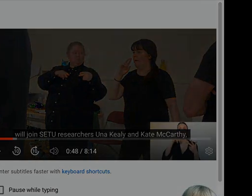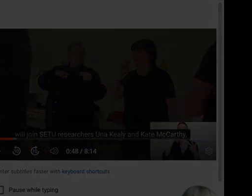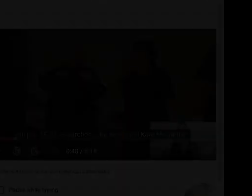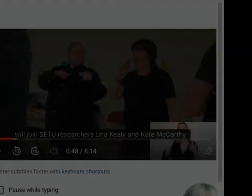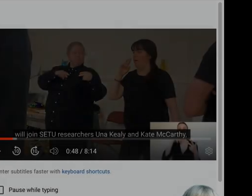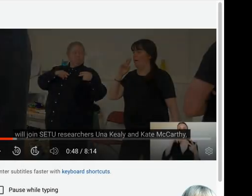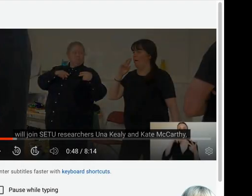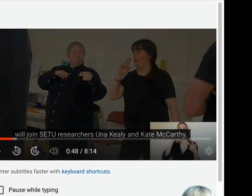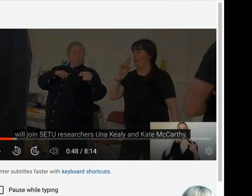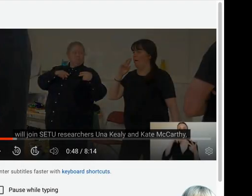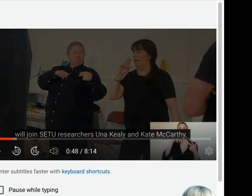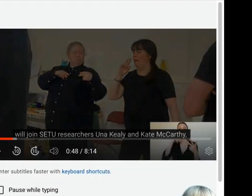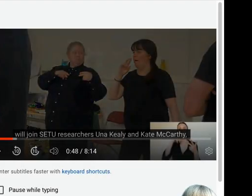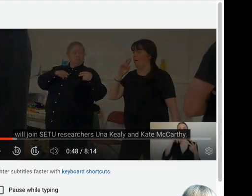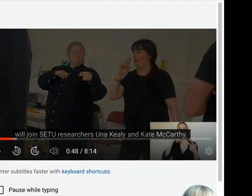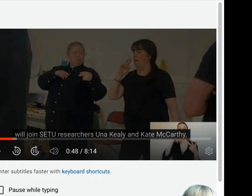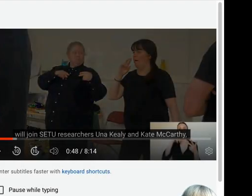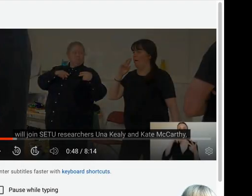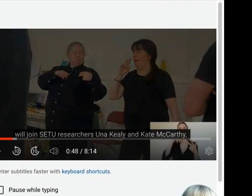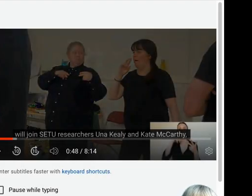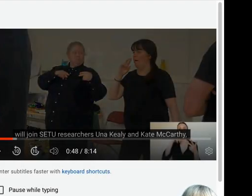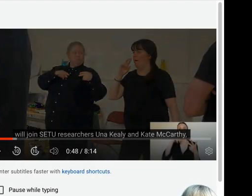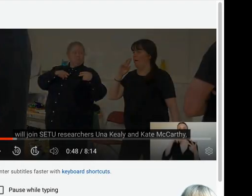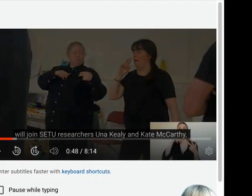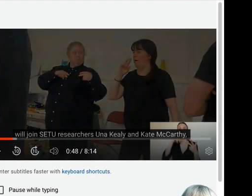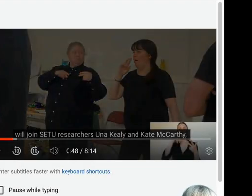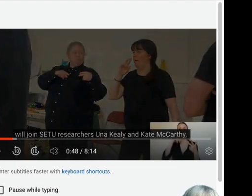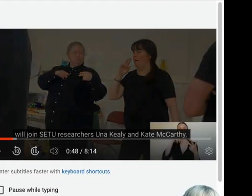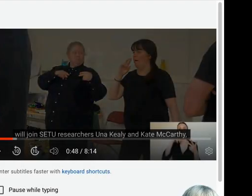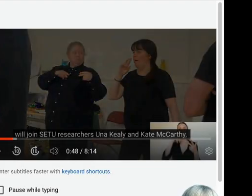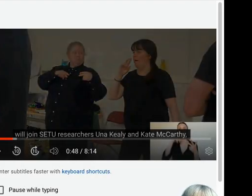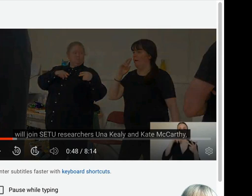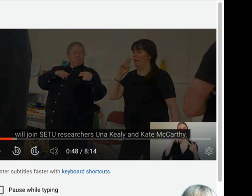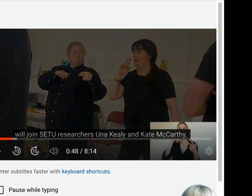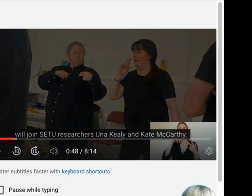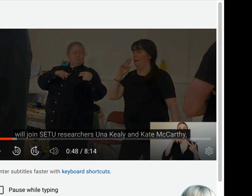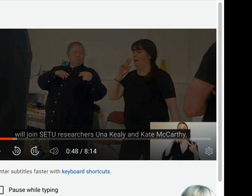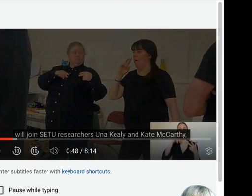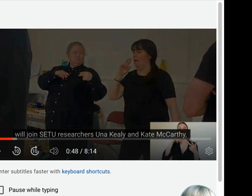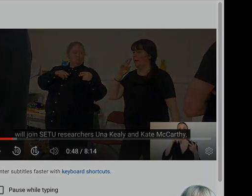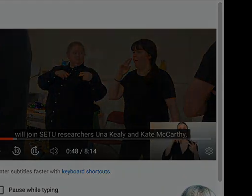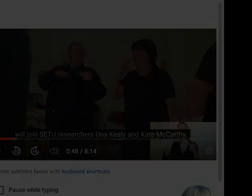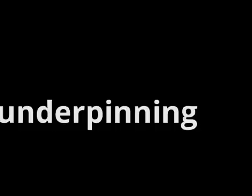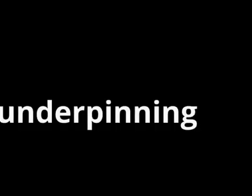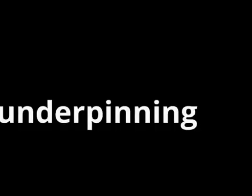we benefit all. Here is the first digital story from the Lyrical Bodies project. I hope you enjoy it.